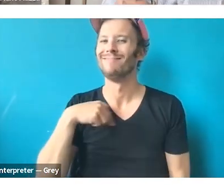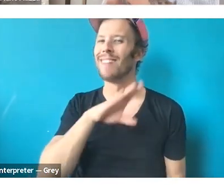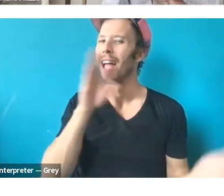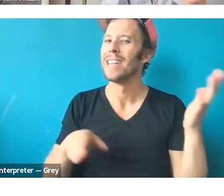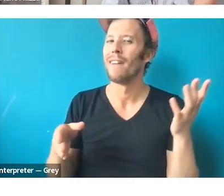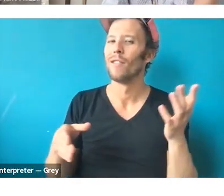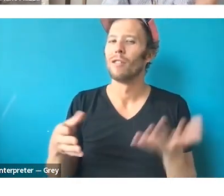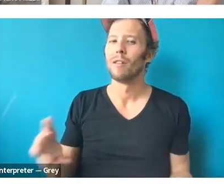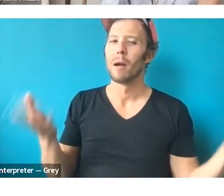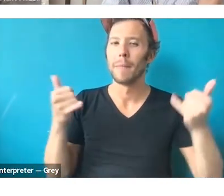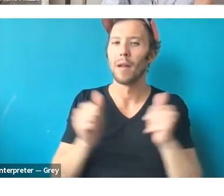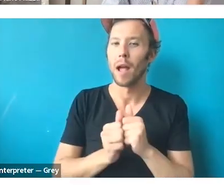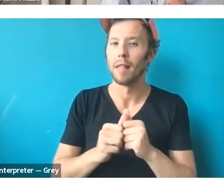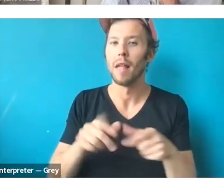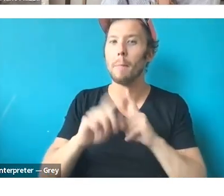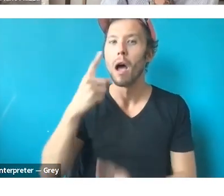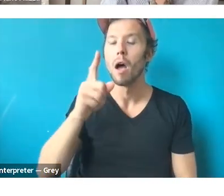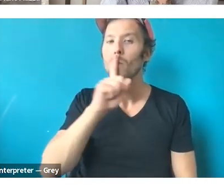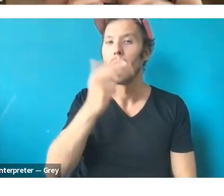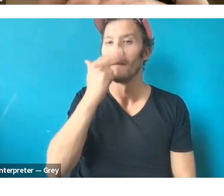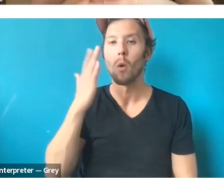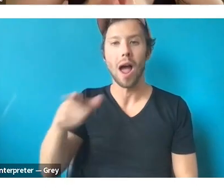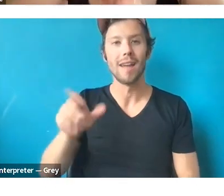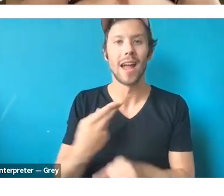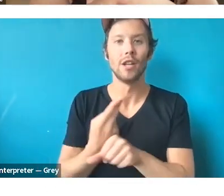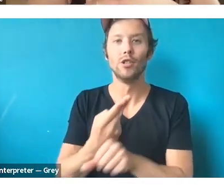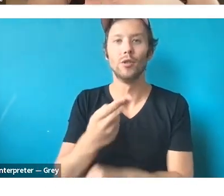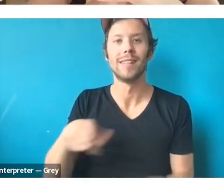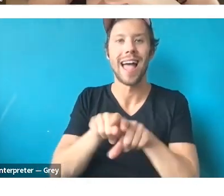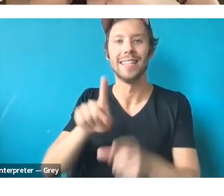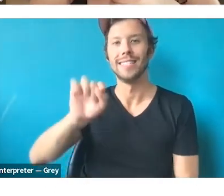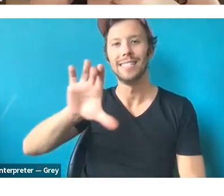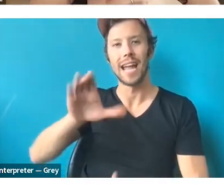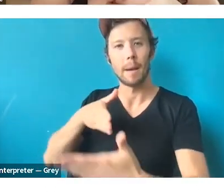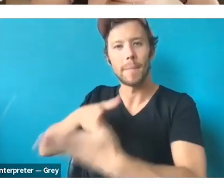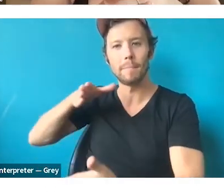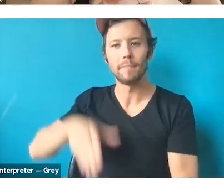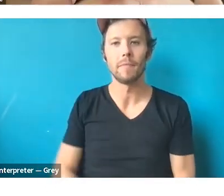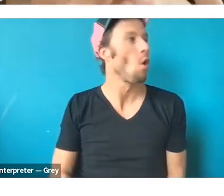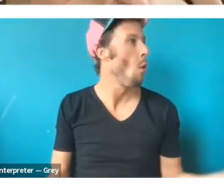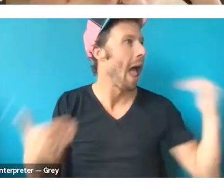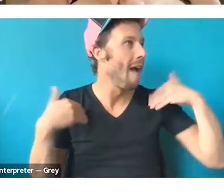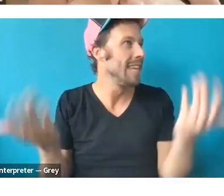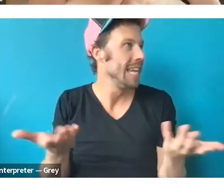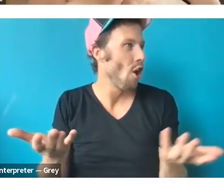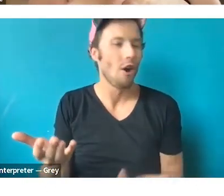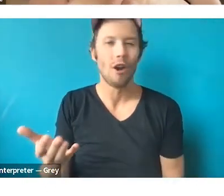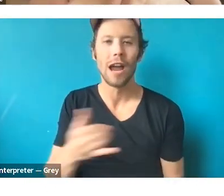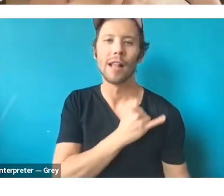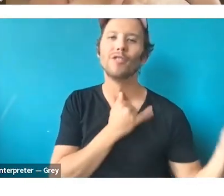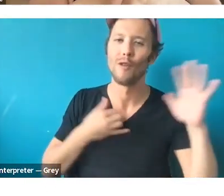because it's rampant all over upstate New York. We have it in the land here in the Slow Factory little